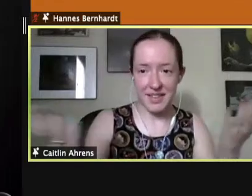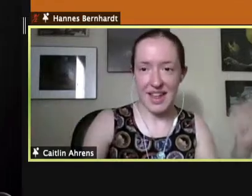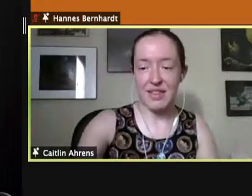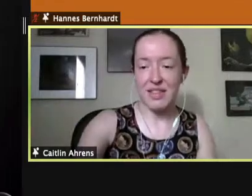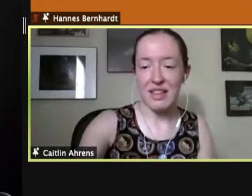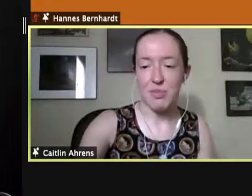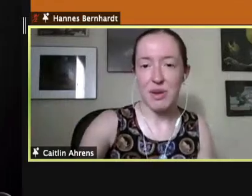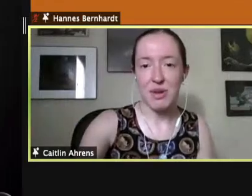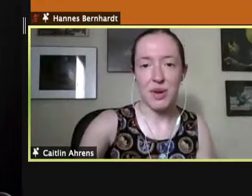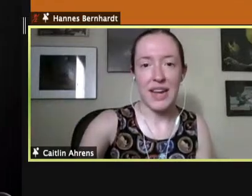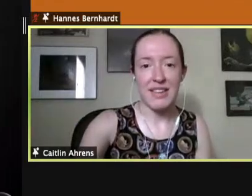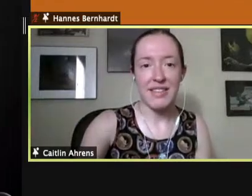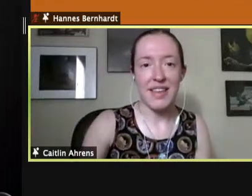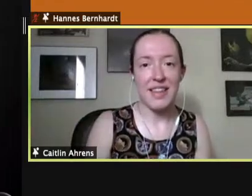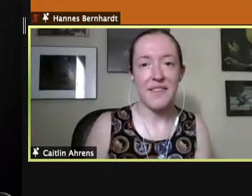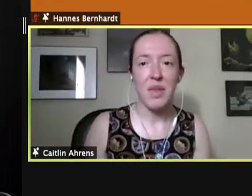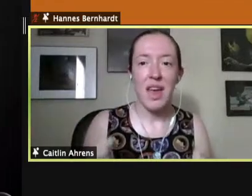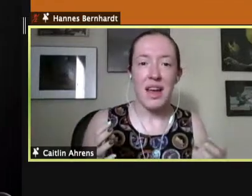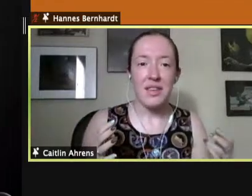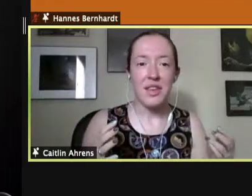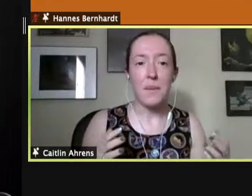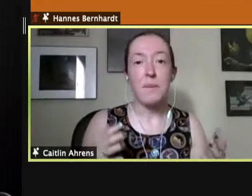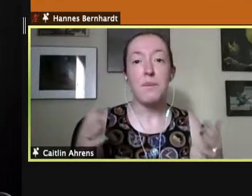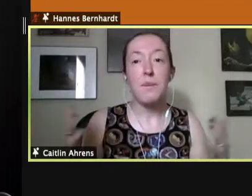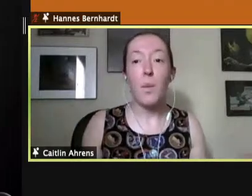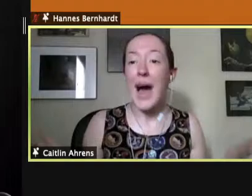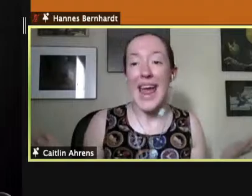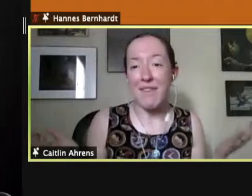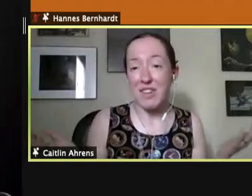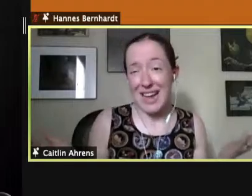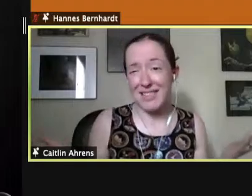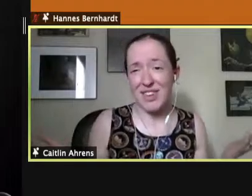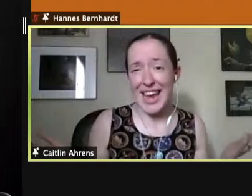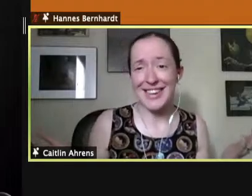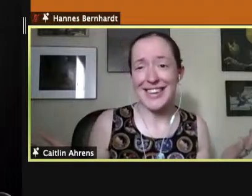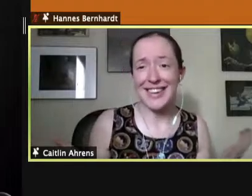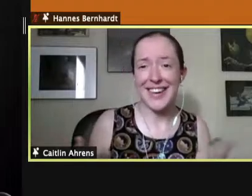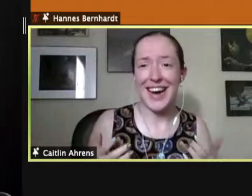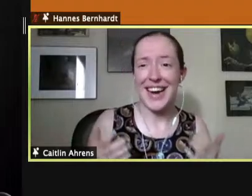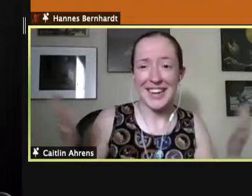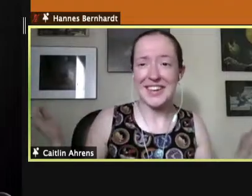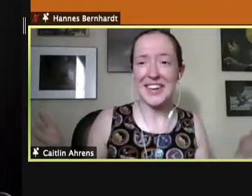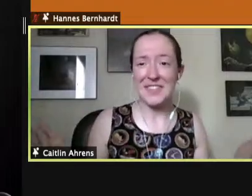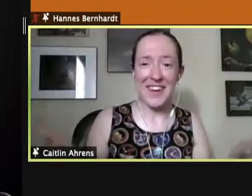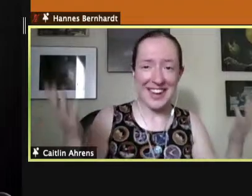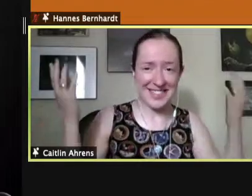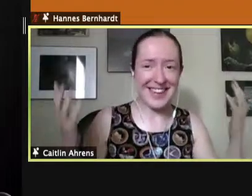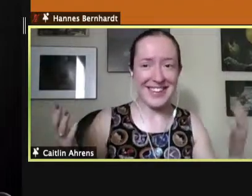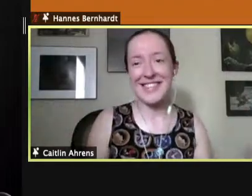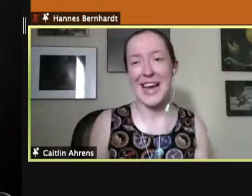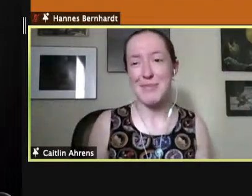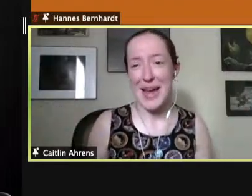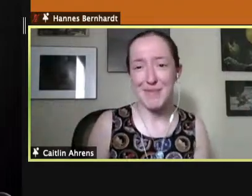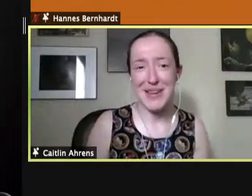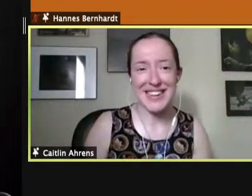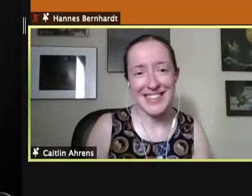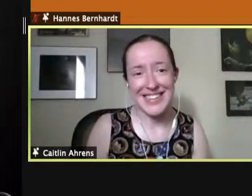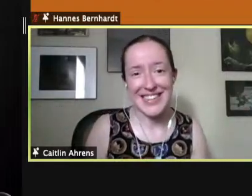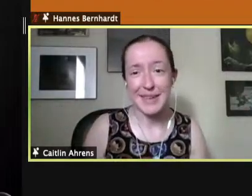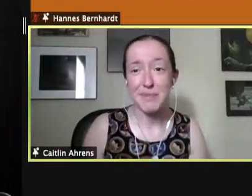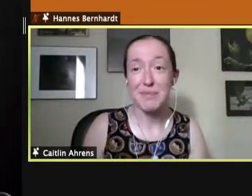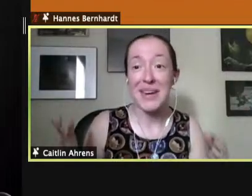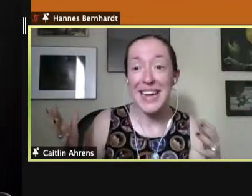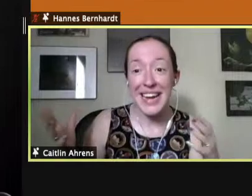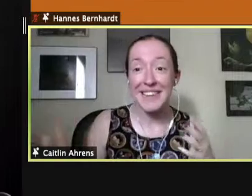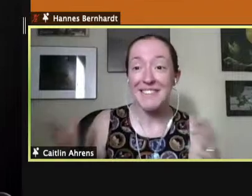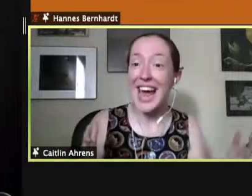Yes, so that's pretty much what I just said there. So why have a classification? Good for us, it's type A, B, and C,